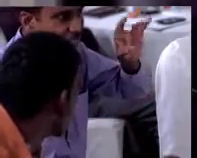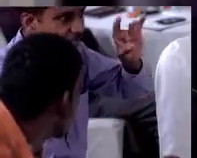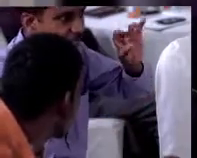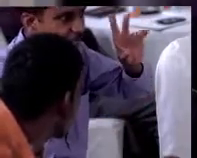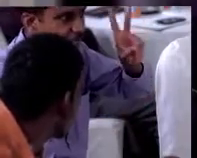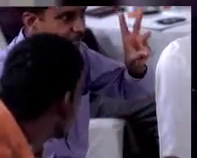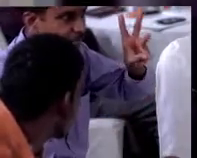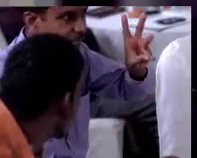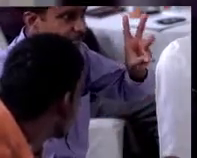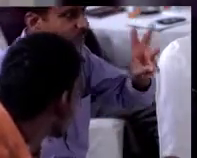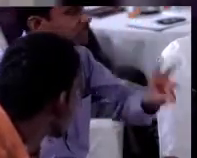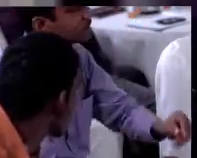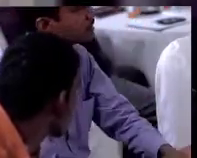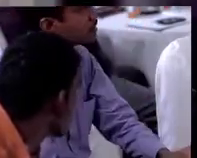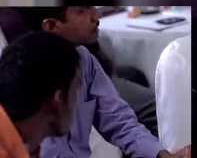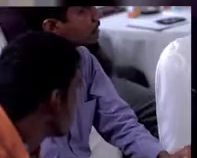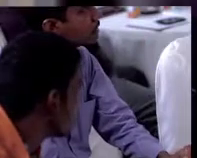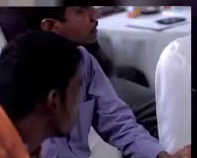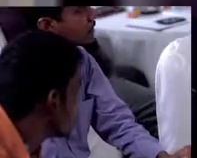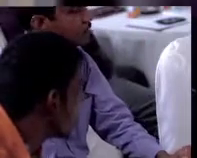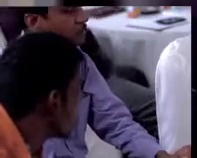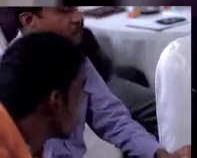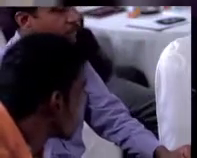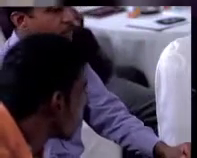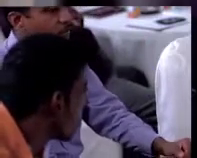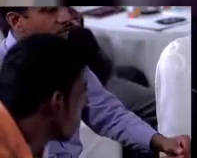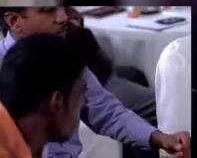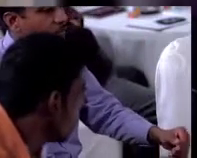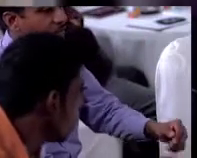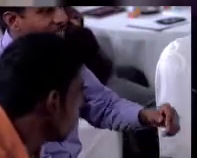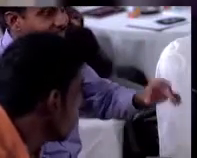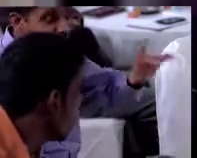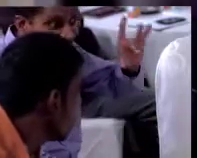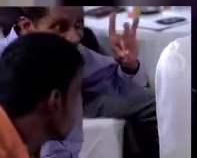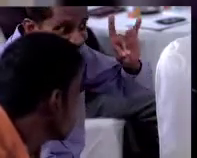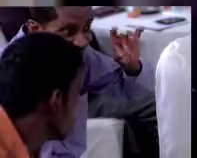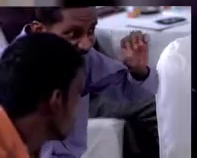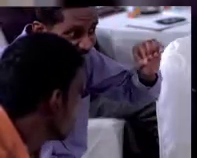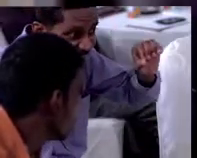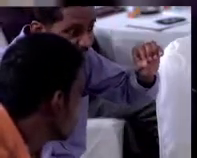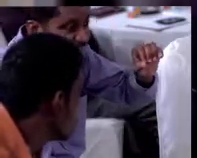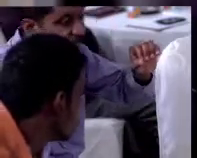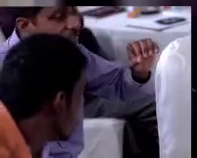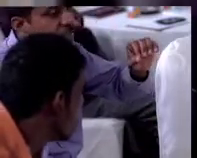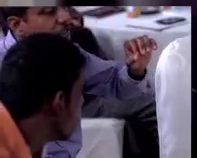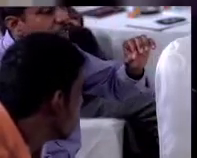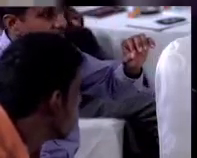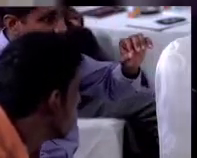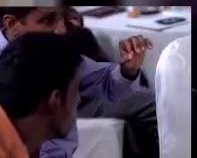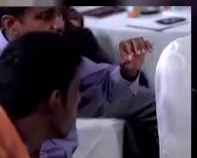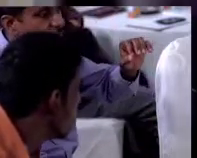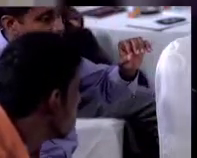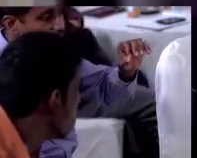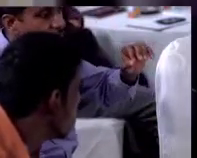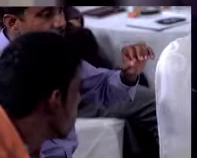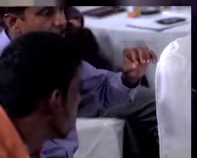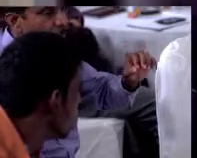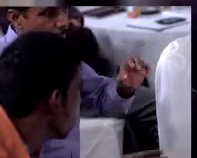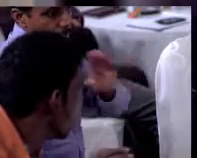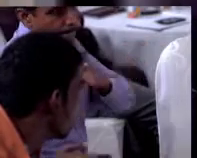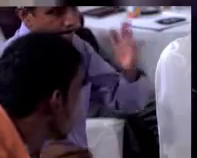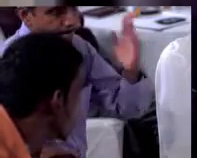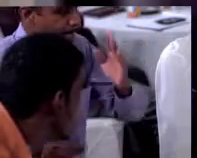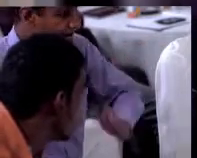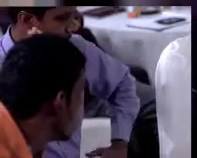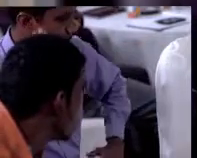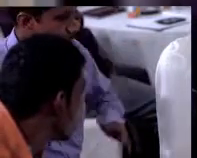1986, through that year, Richard Young did this huge fashion show and brought 80 designers together with 80 models